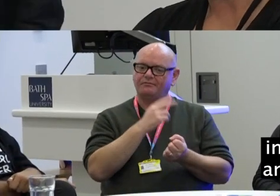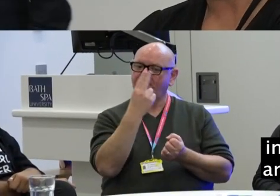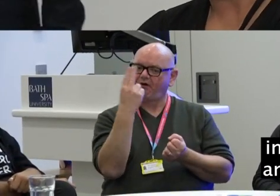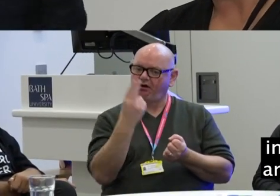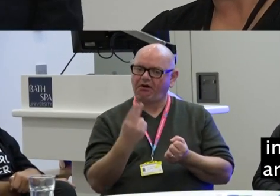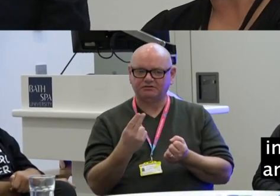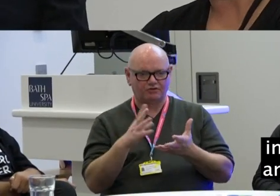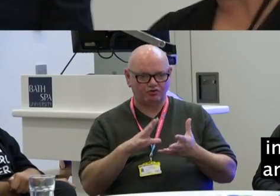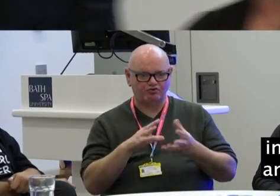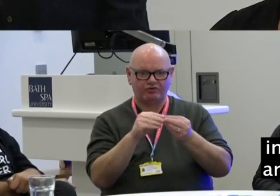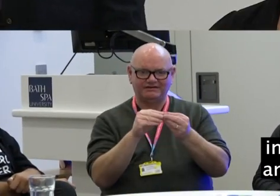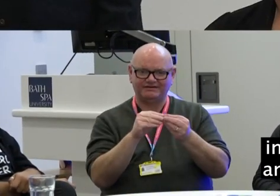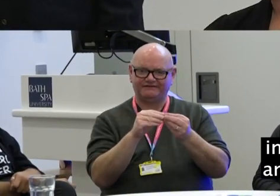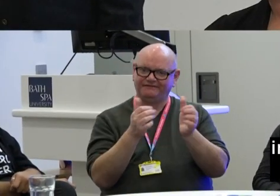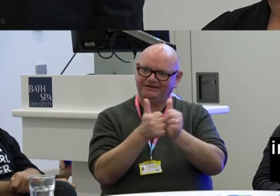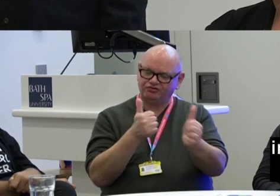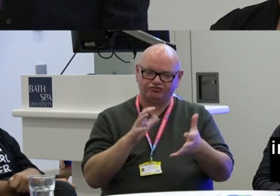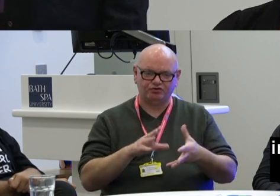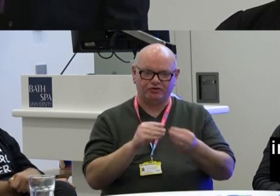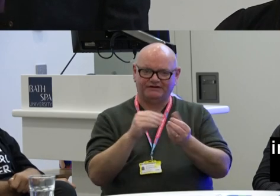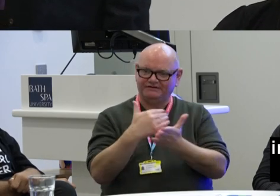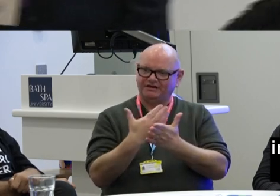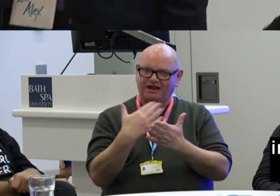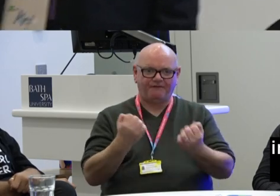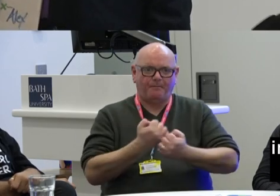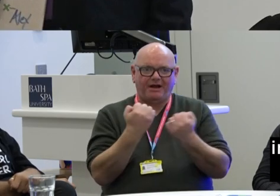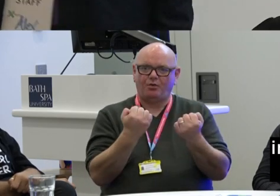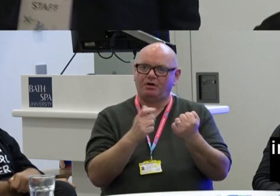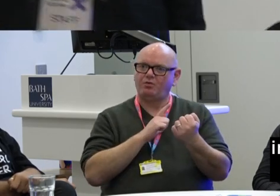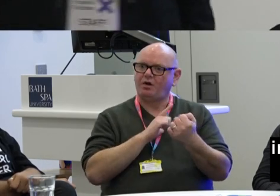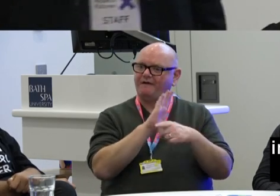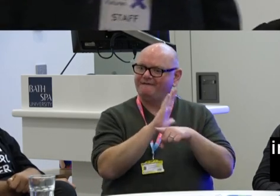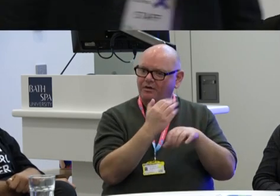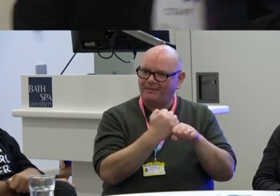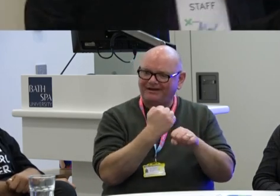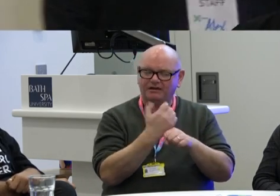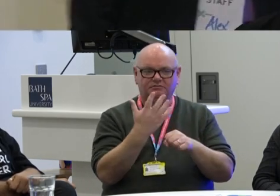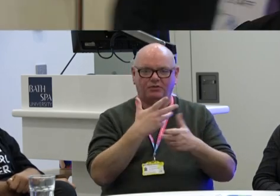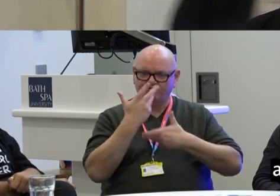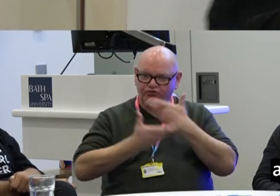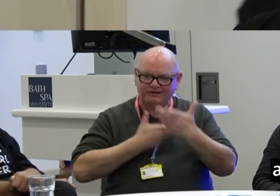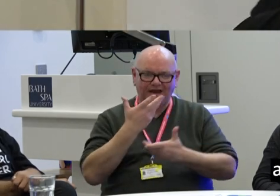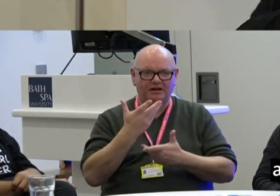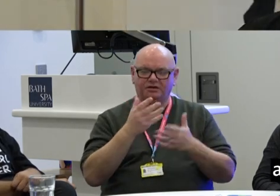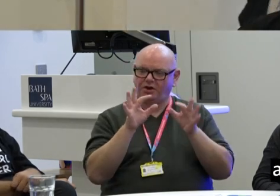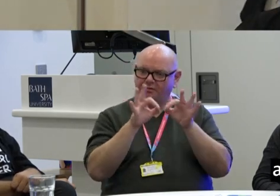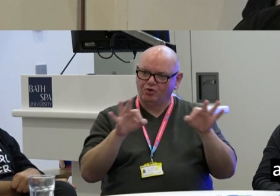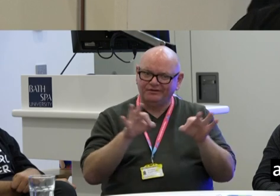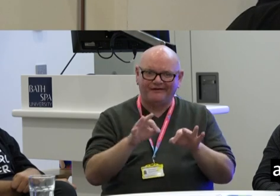in the creative industries and in the creative sector in terms of filmmaking, storytelling, music,